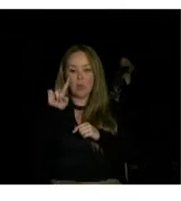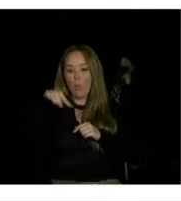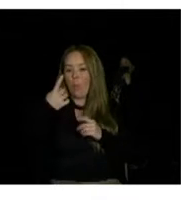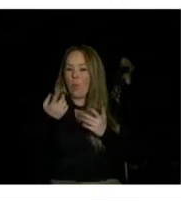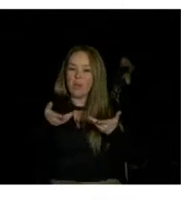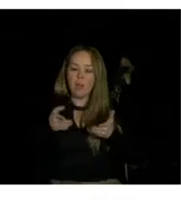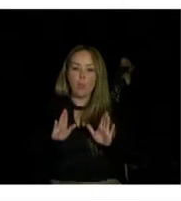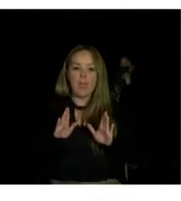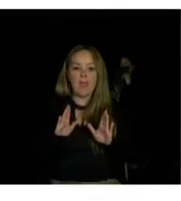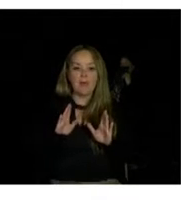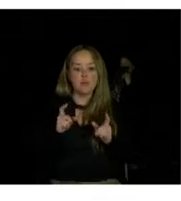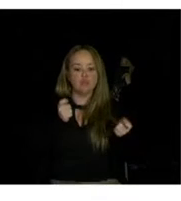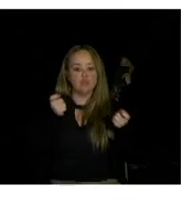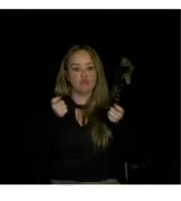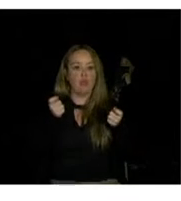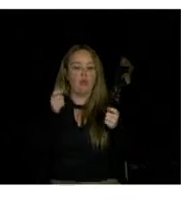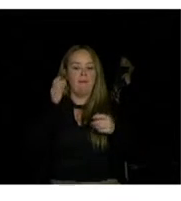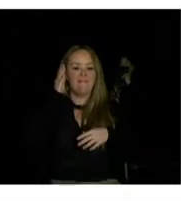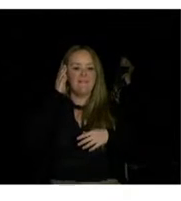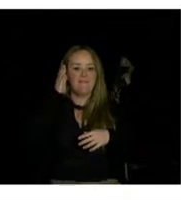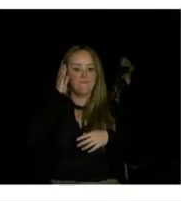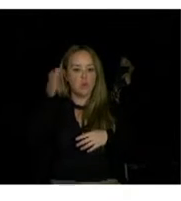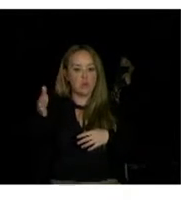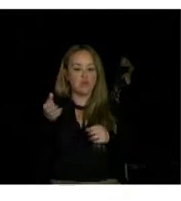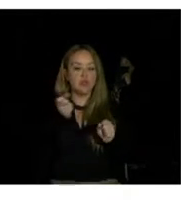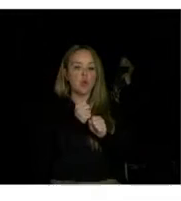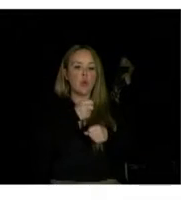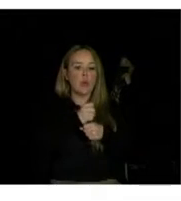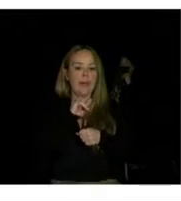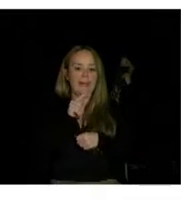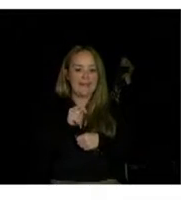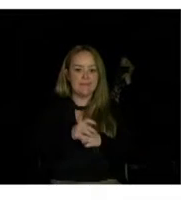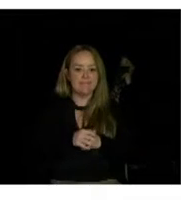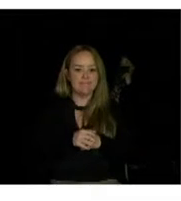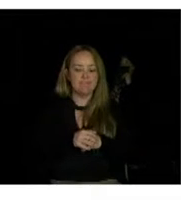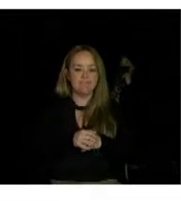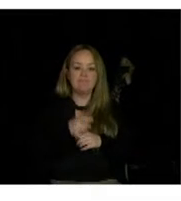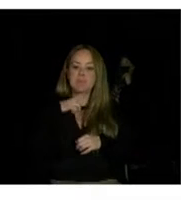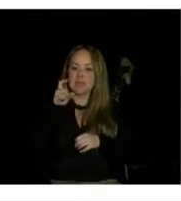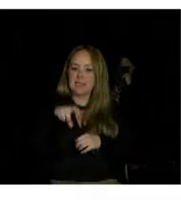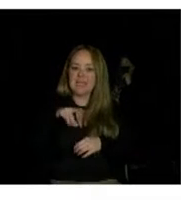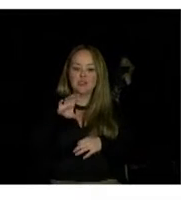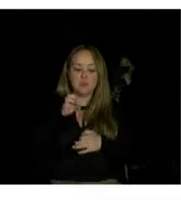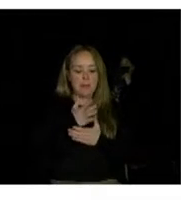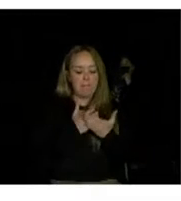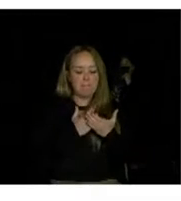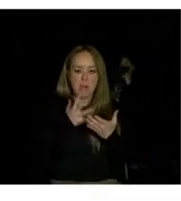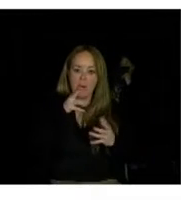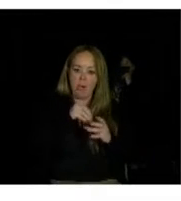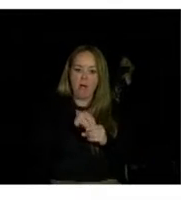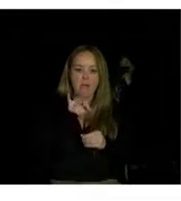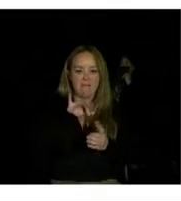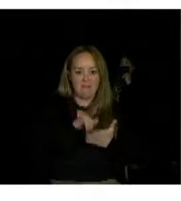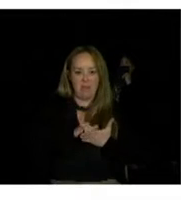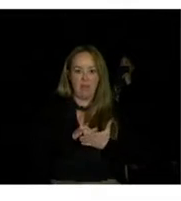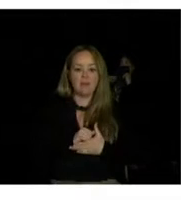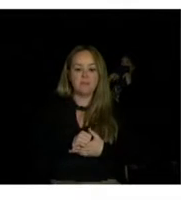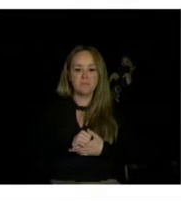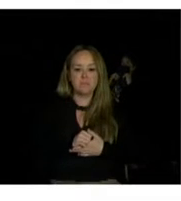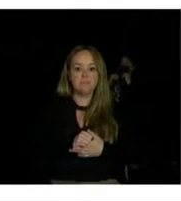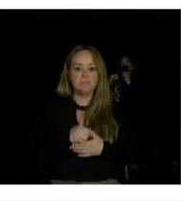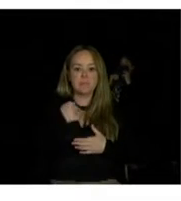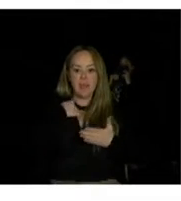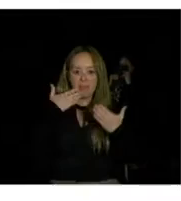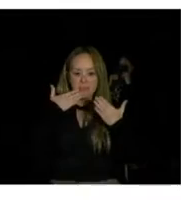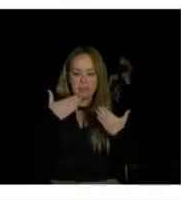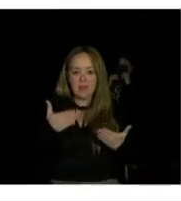way to control the future is to create it. And we all need to be part of that. And so I